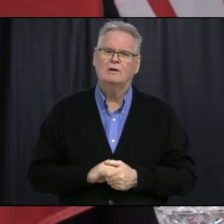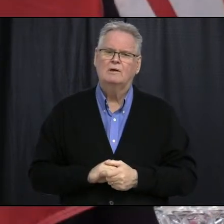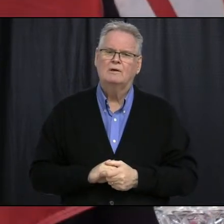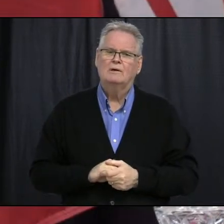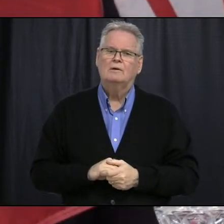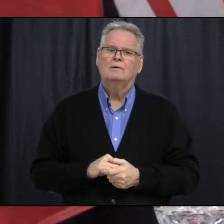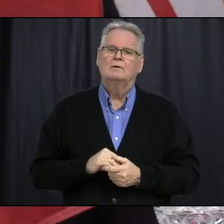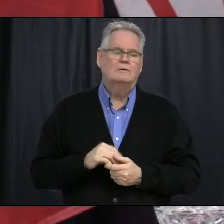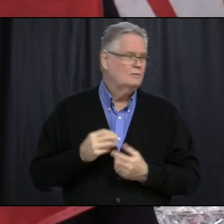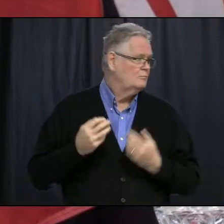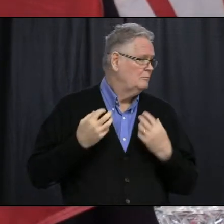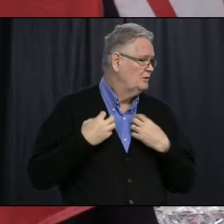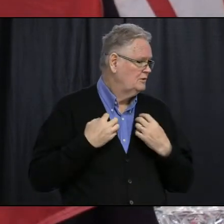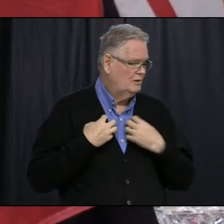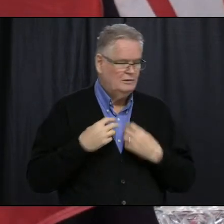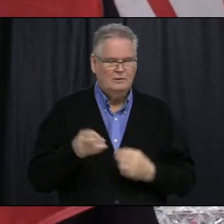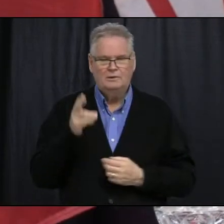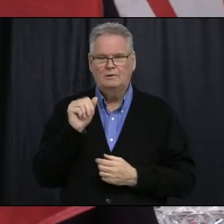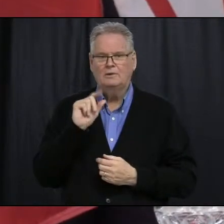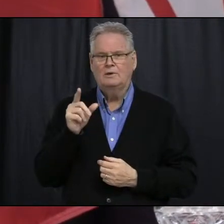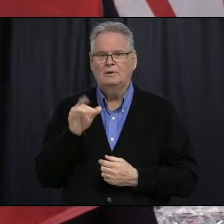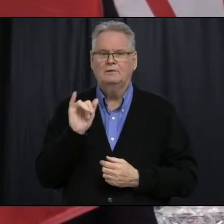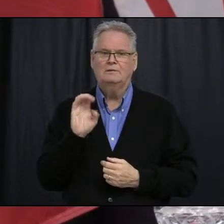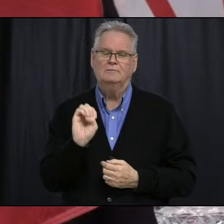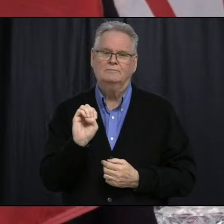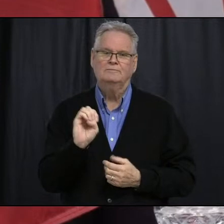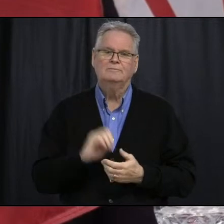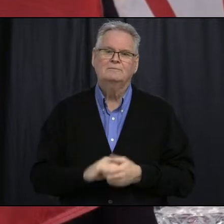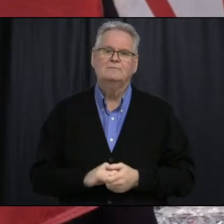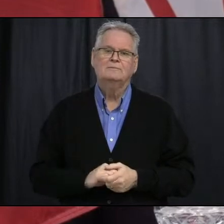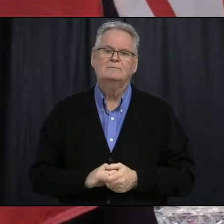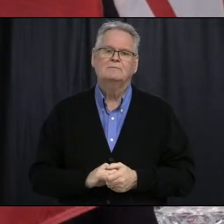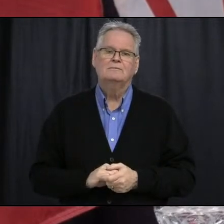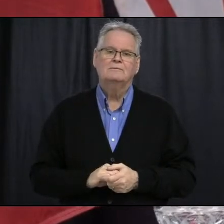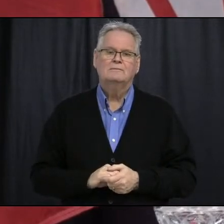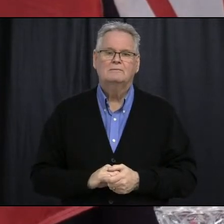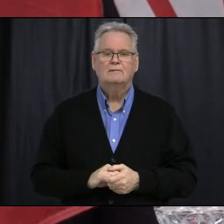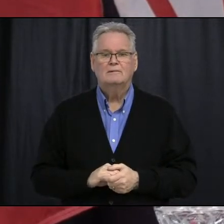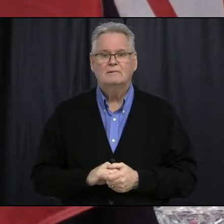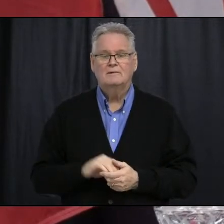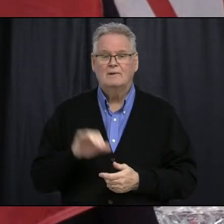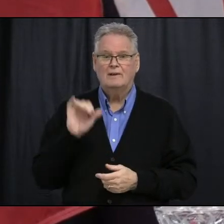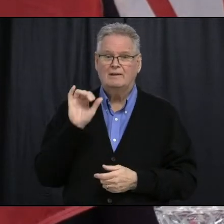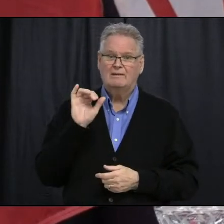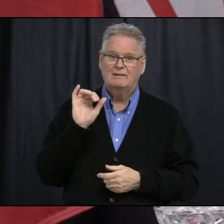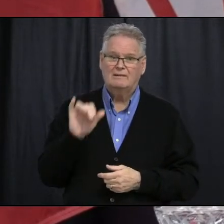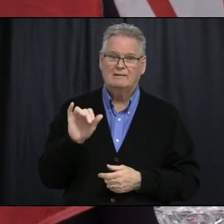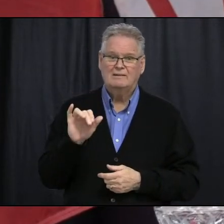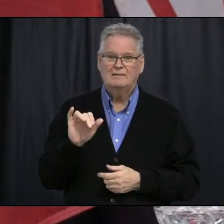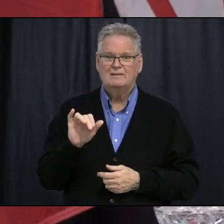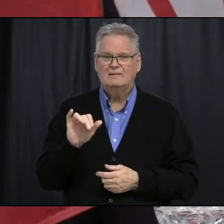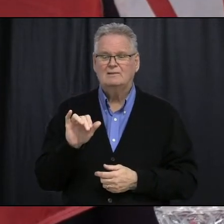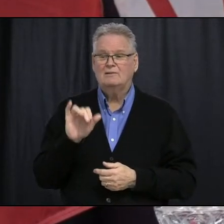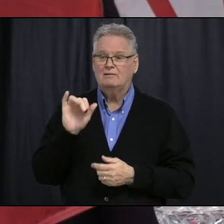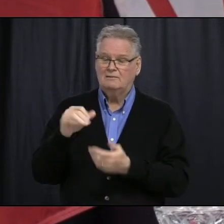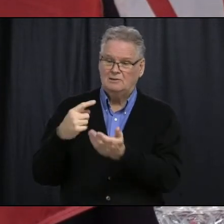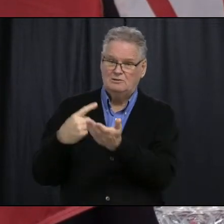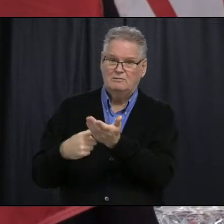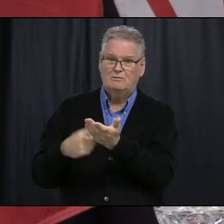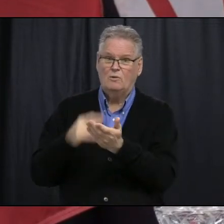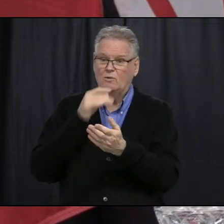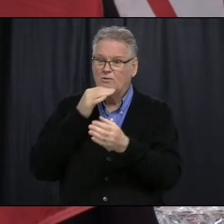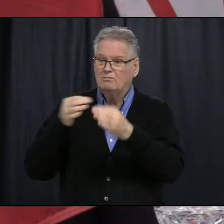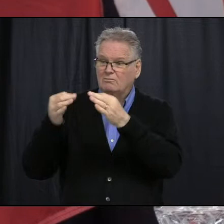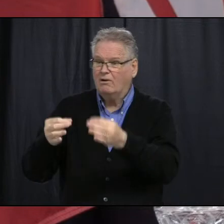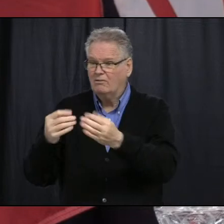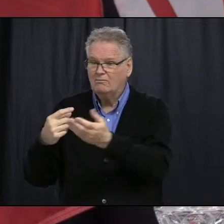I can't speak to the direct process because a lot of these discussions took place through the Premier's office. My understanding